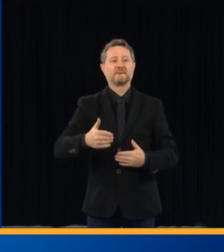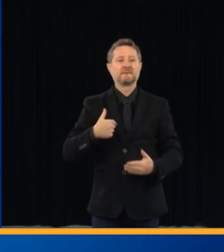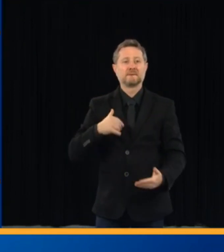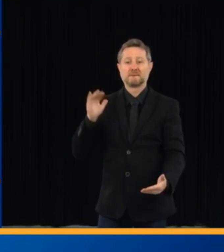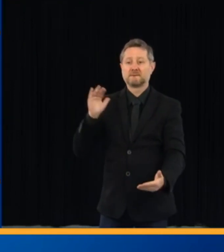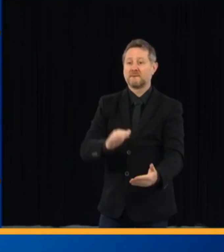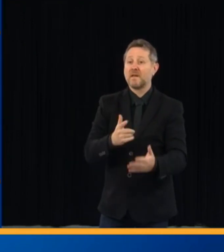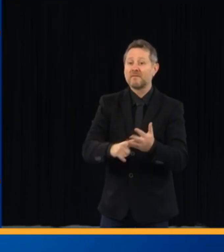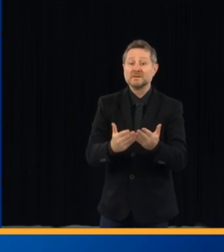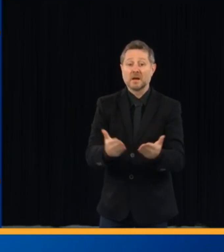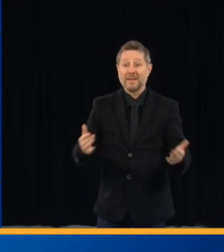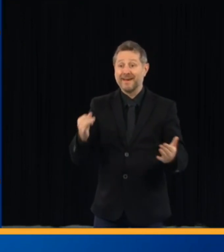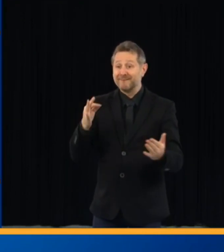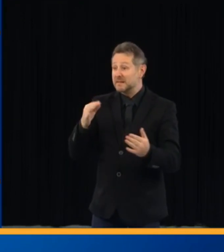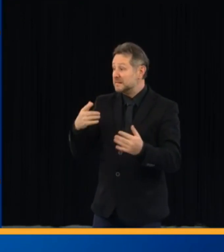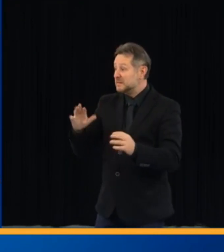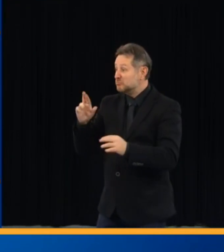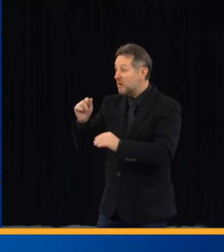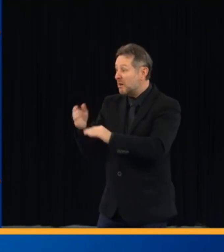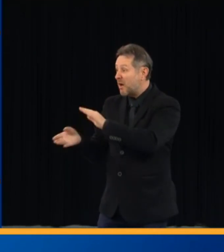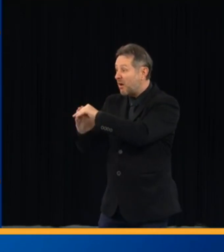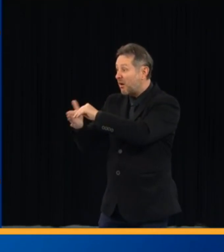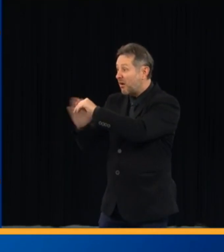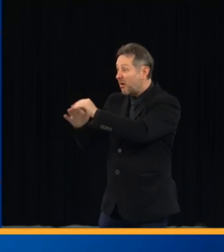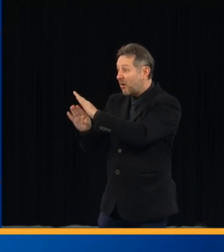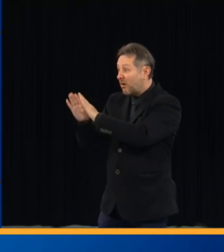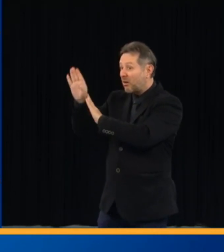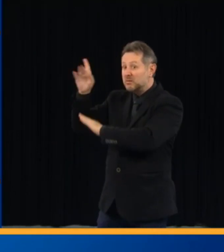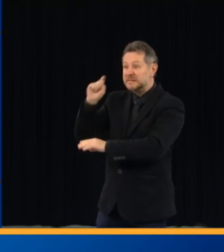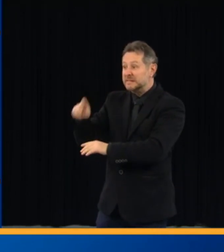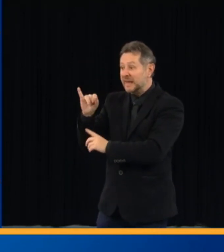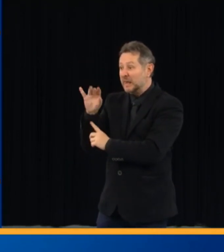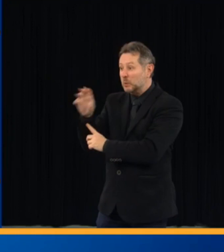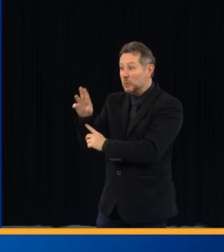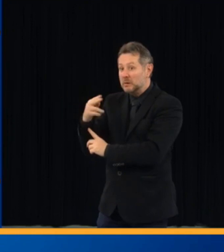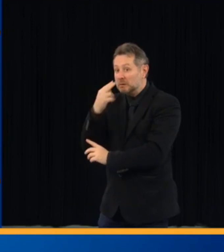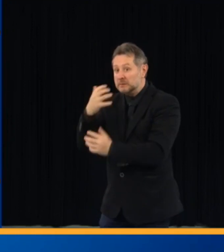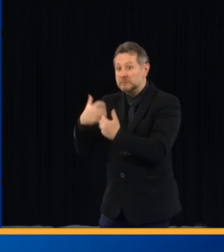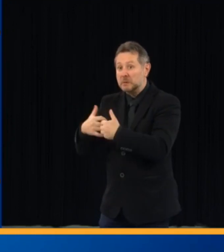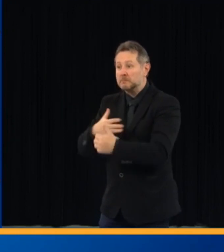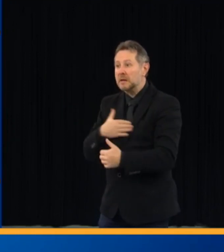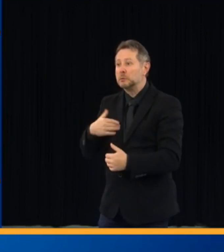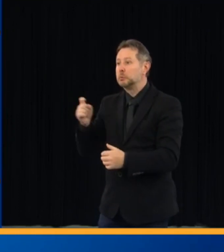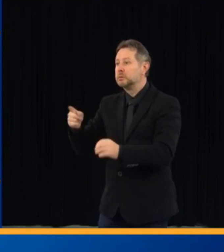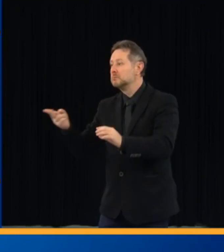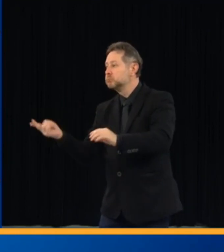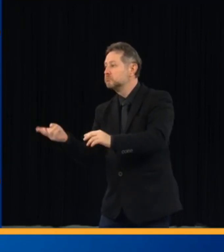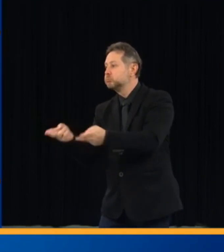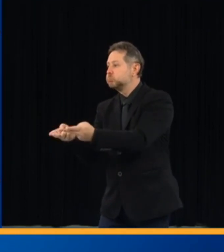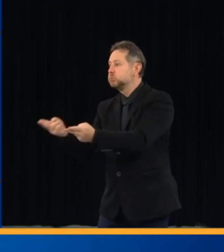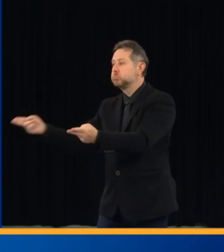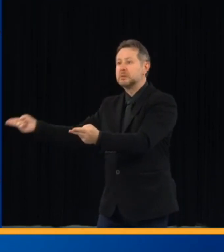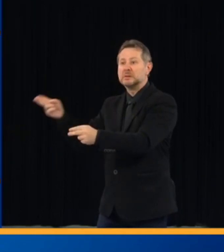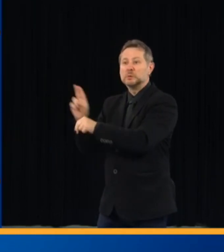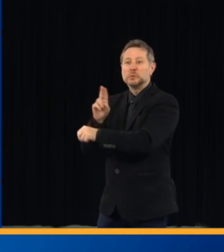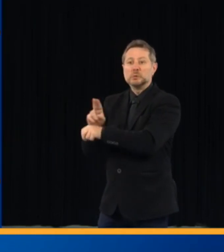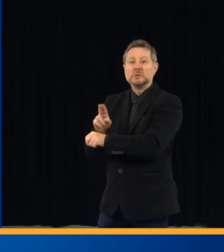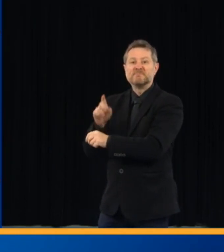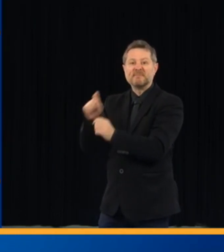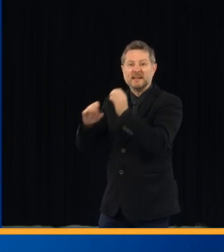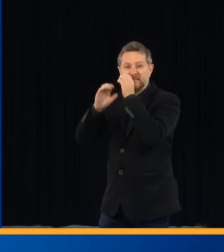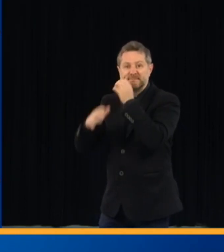rate of usage, the rate of people coming into hospitals who need ventilators, if that